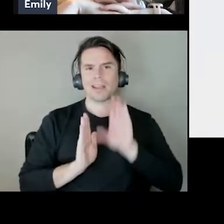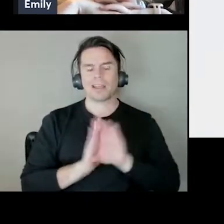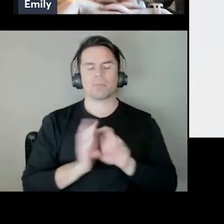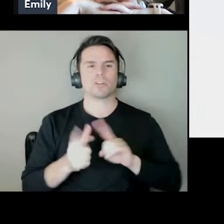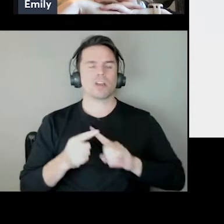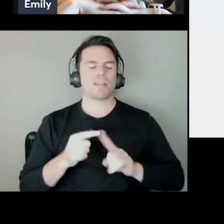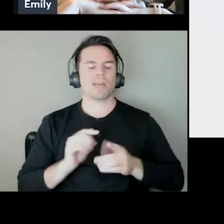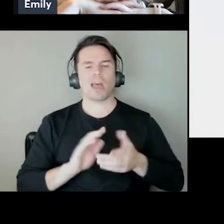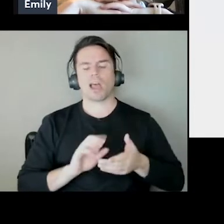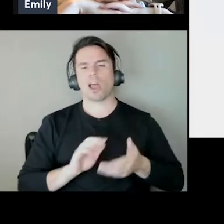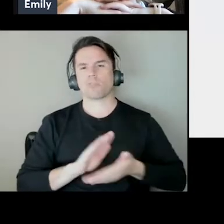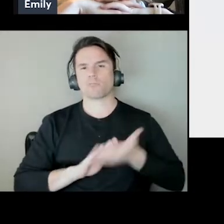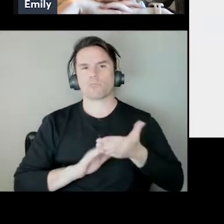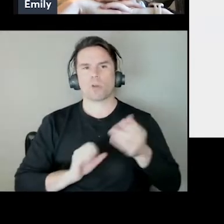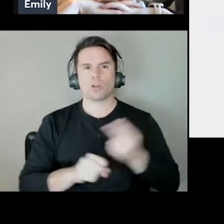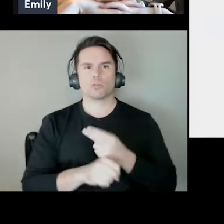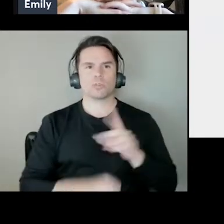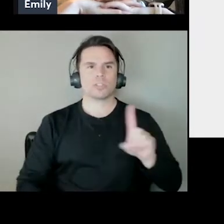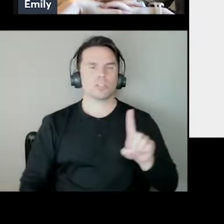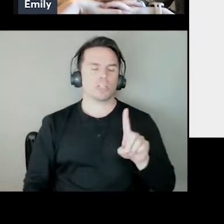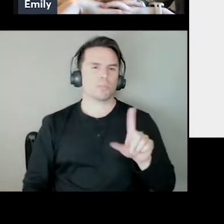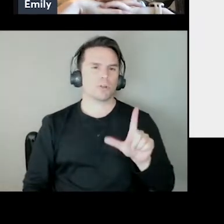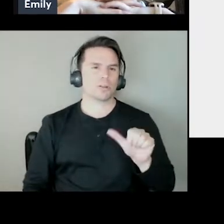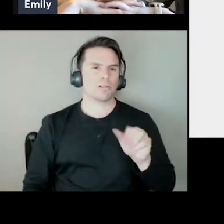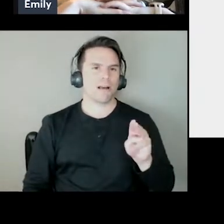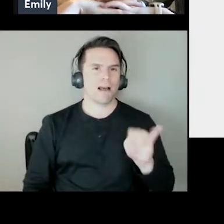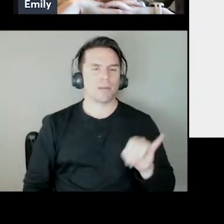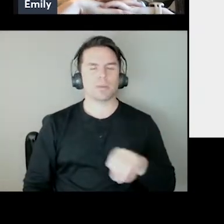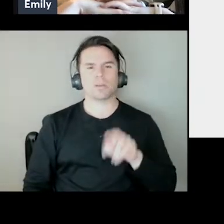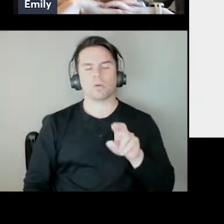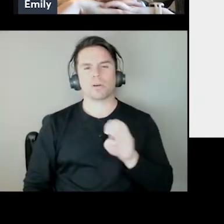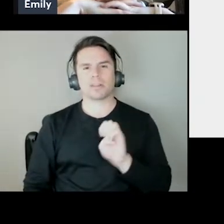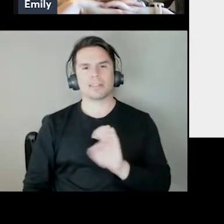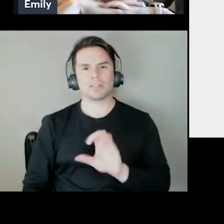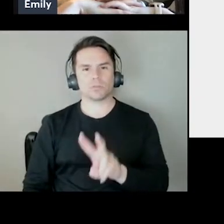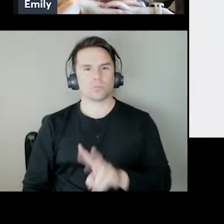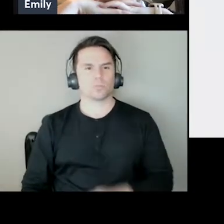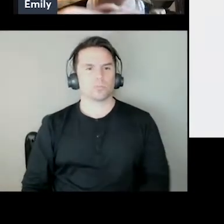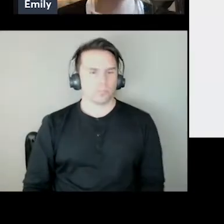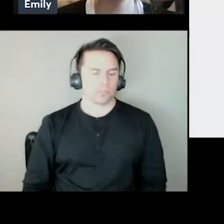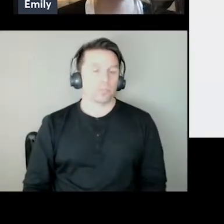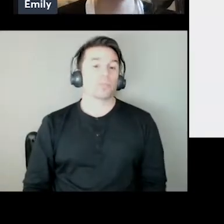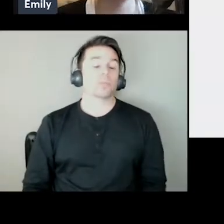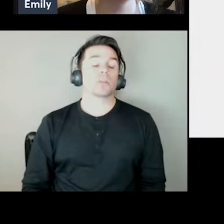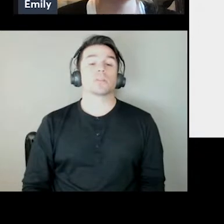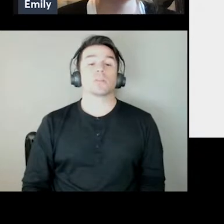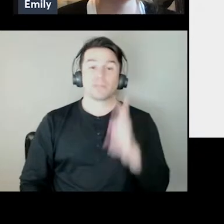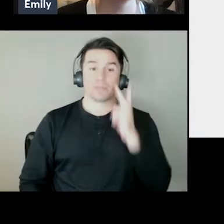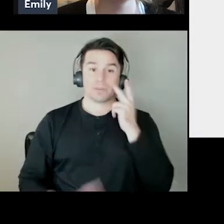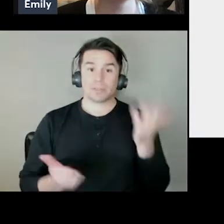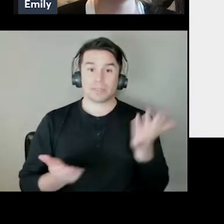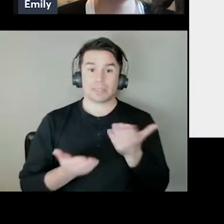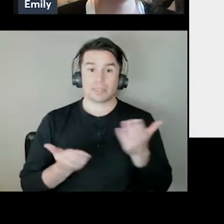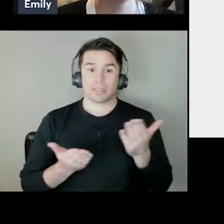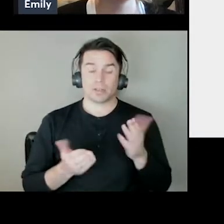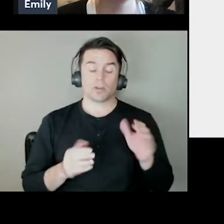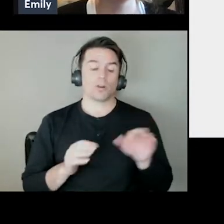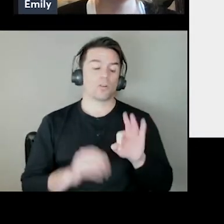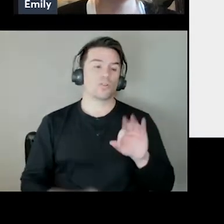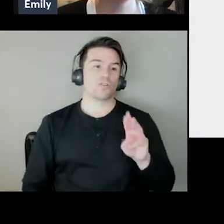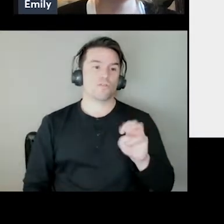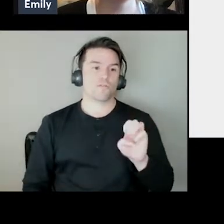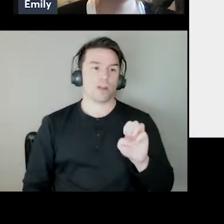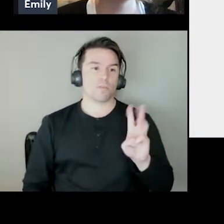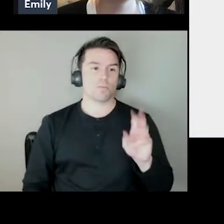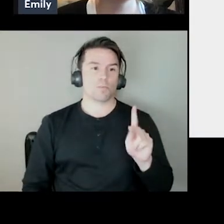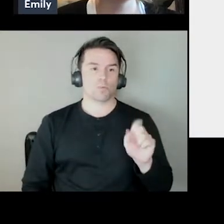that on EC2? Right. Yeah. So if you see, right, all these frameworks are being supported the backend of your Jupyter